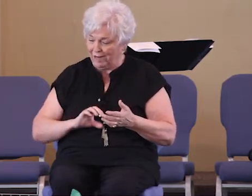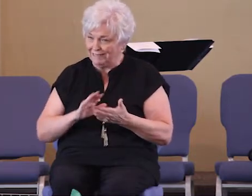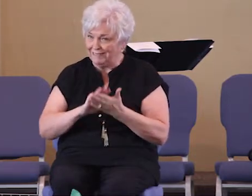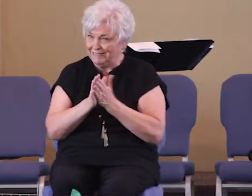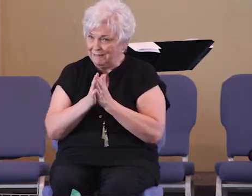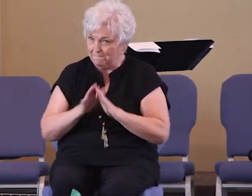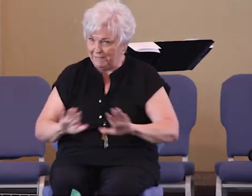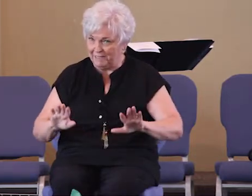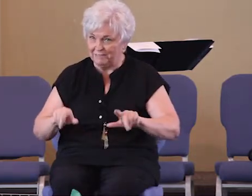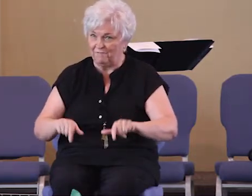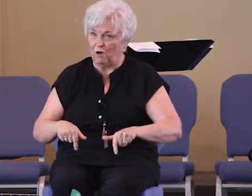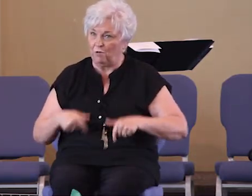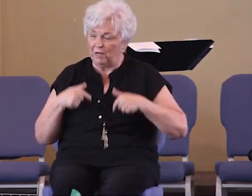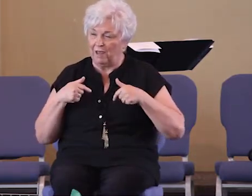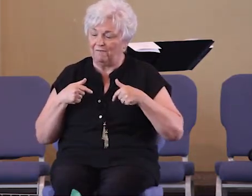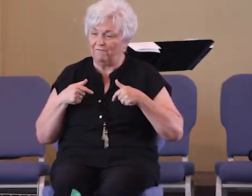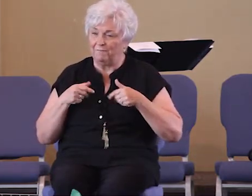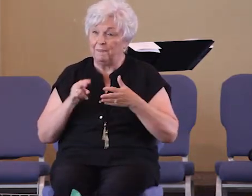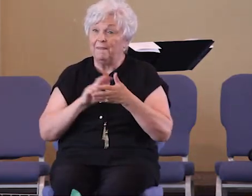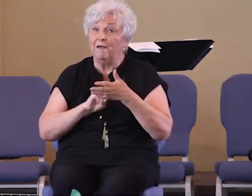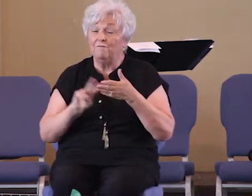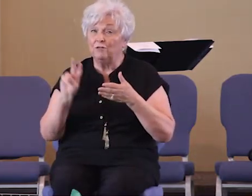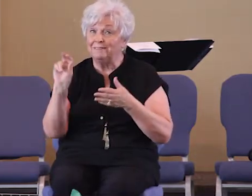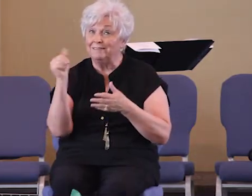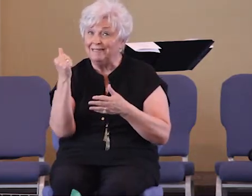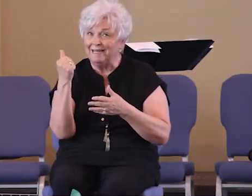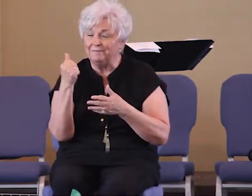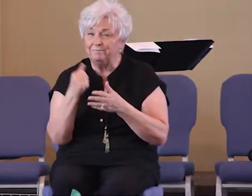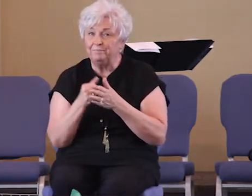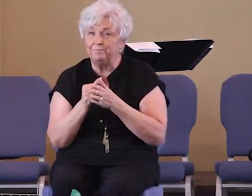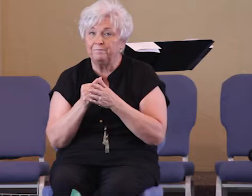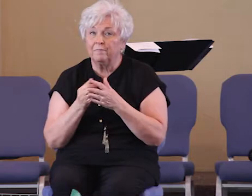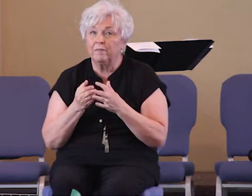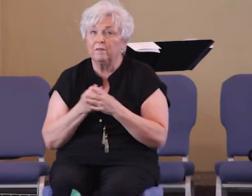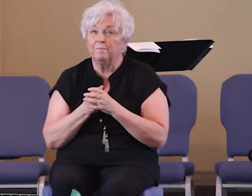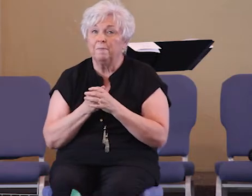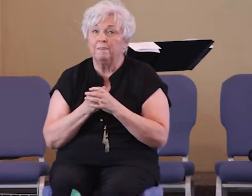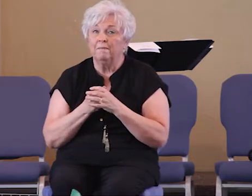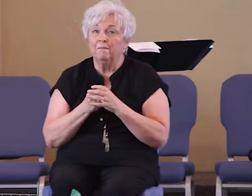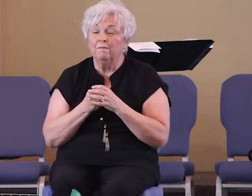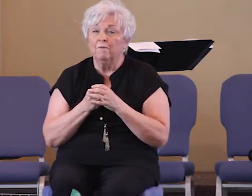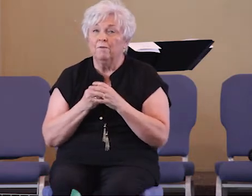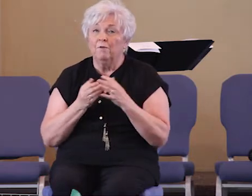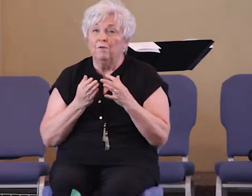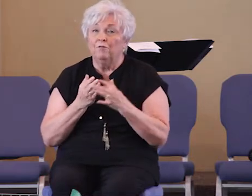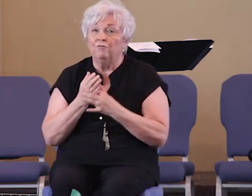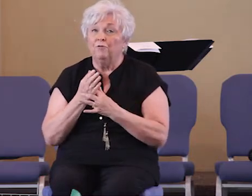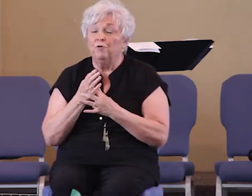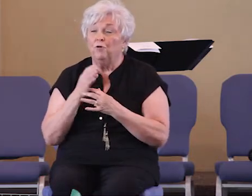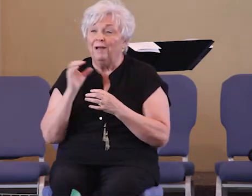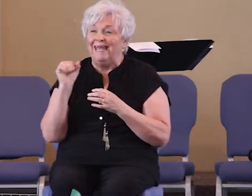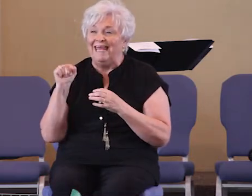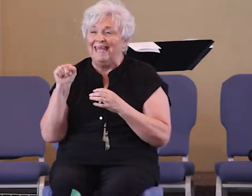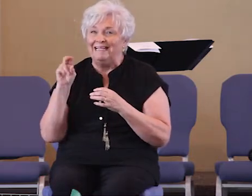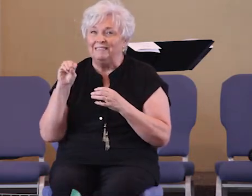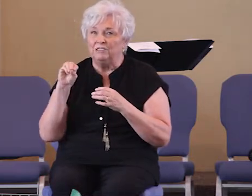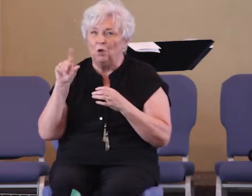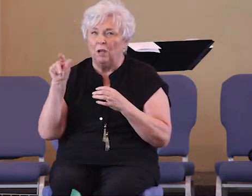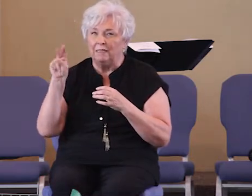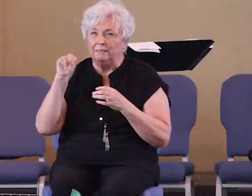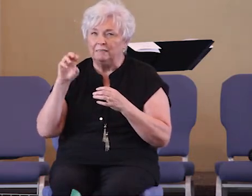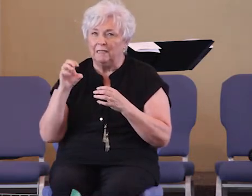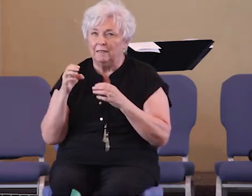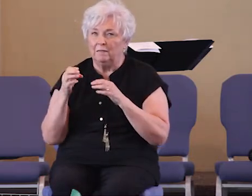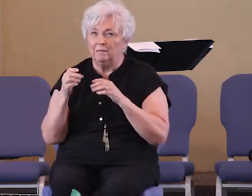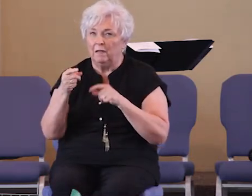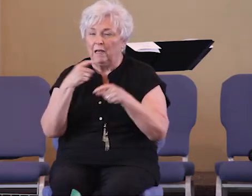Verse 10. I'm almost done. Verse 10. Through insolence comes nothing but strife, but wisdom is